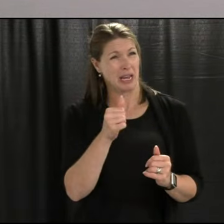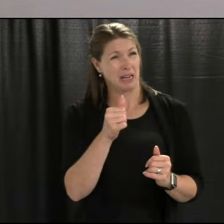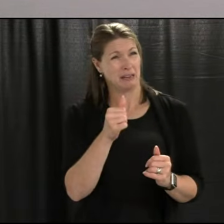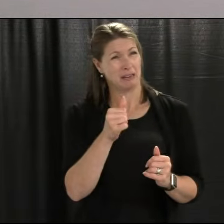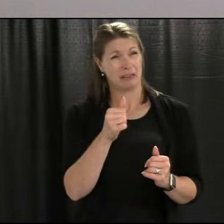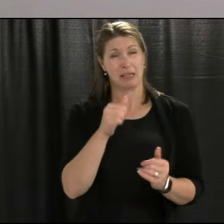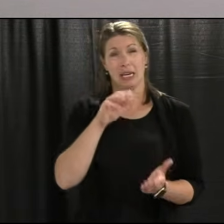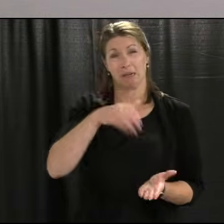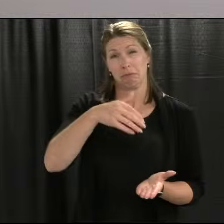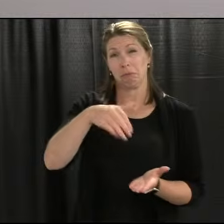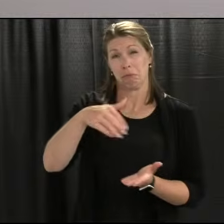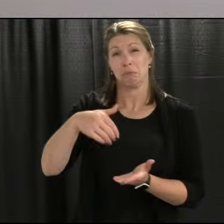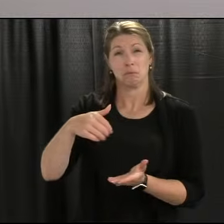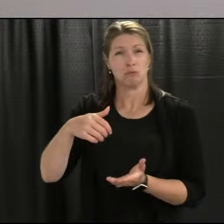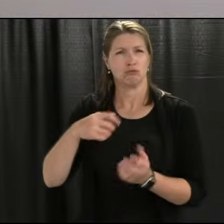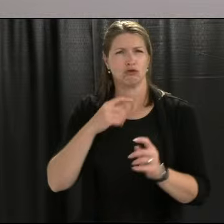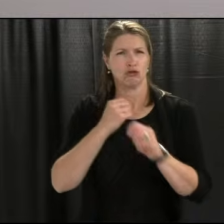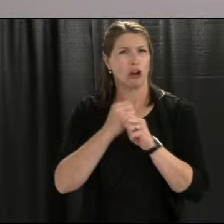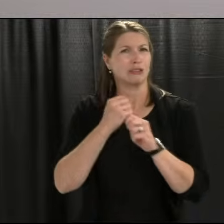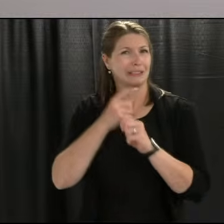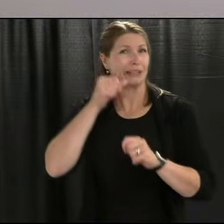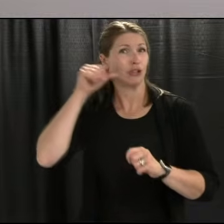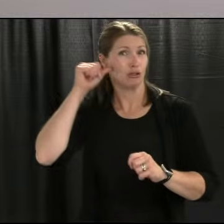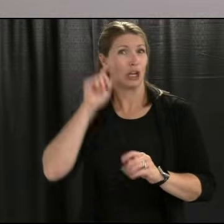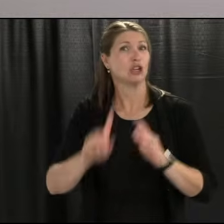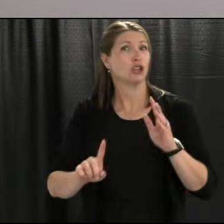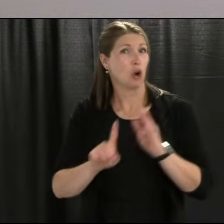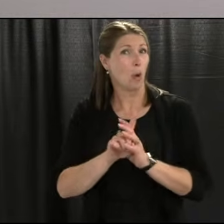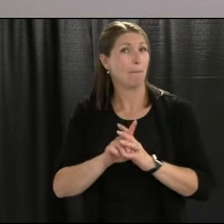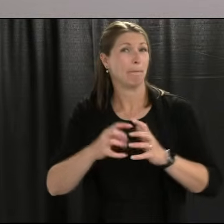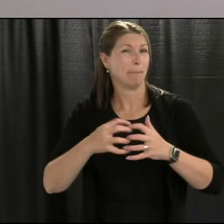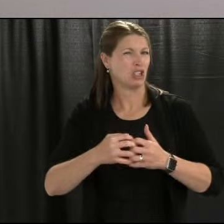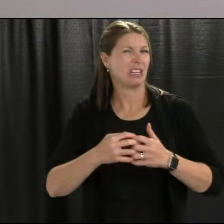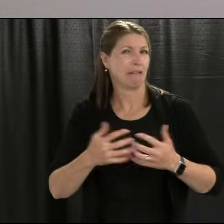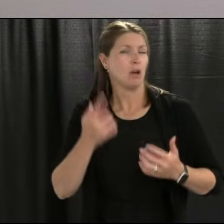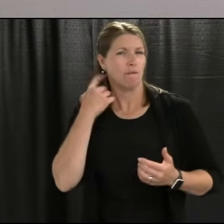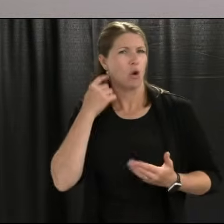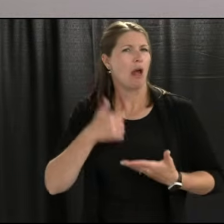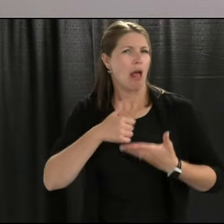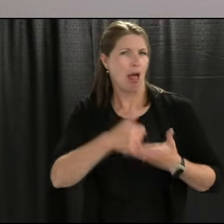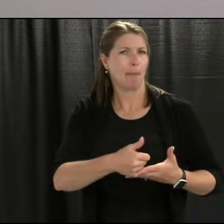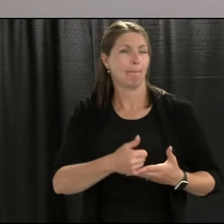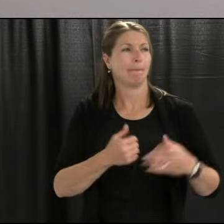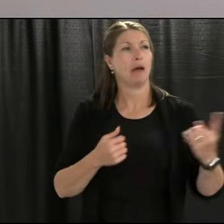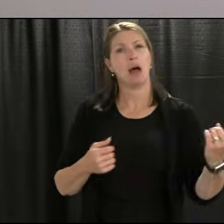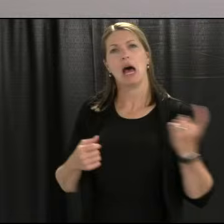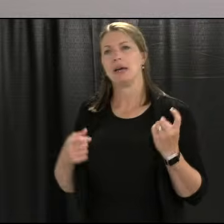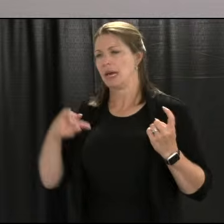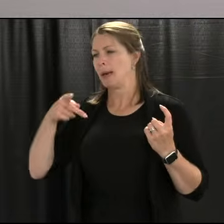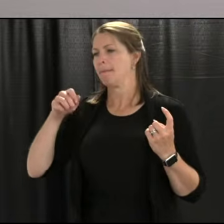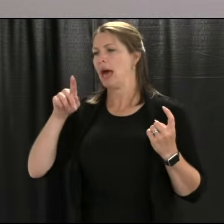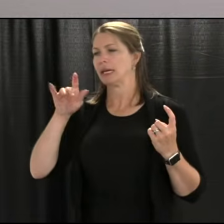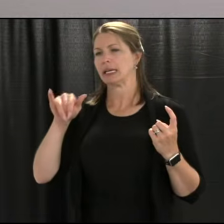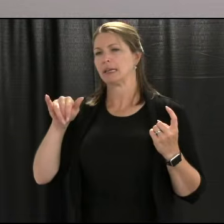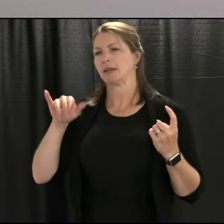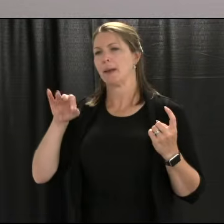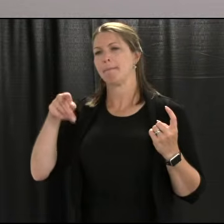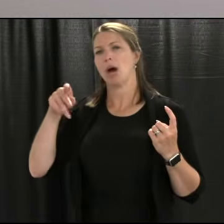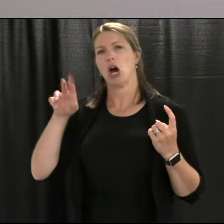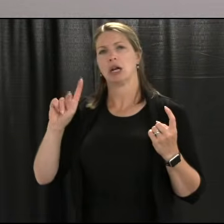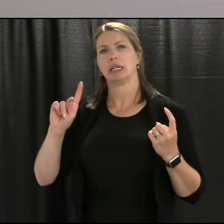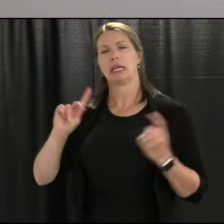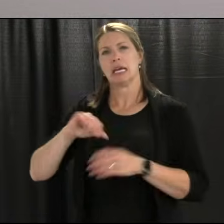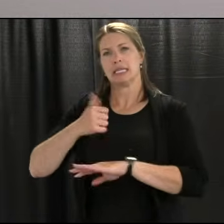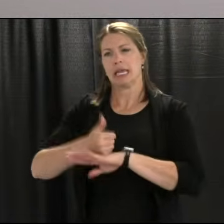of heavy equipment that showed up yesterday to help with that. And on the Paddy's Pond fire, similarly, you're constructing these fire breaks, heavy